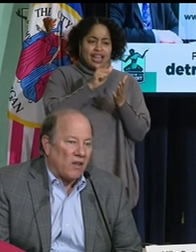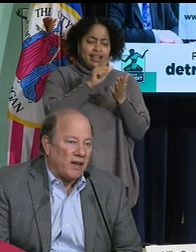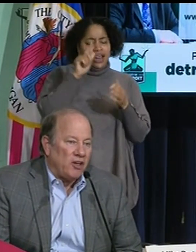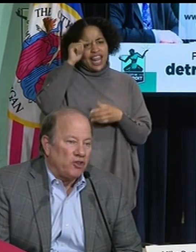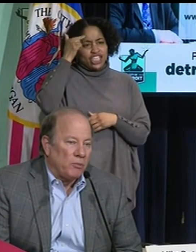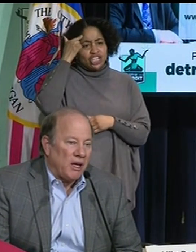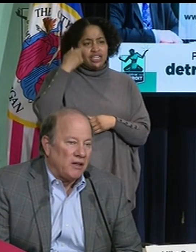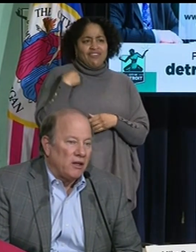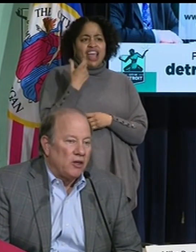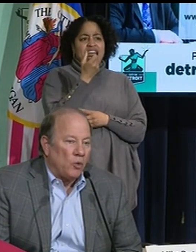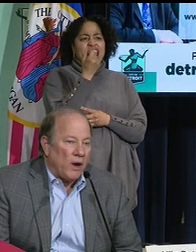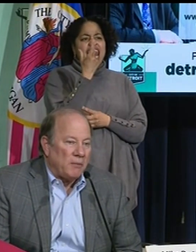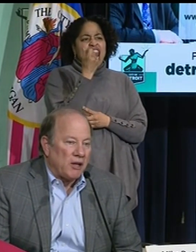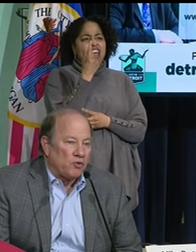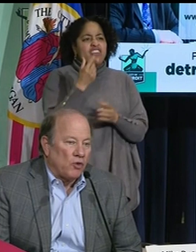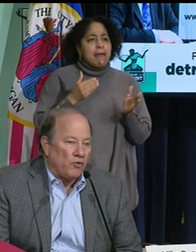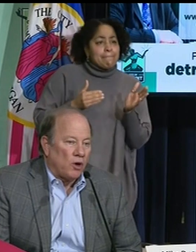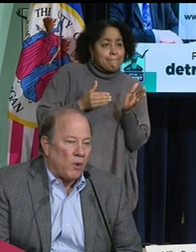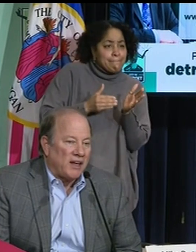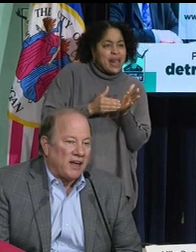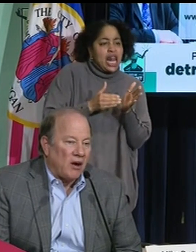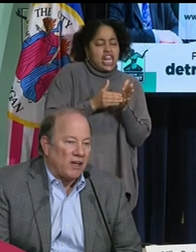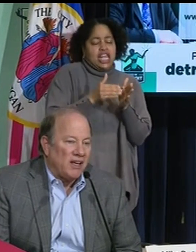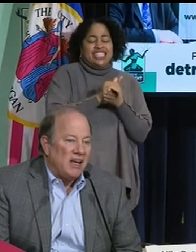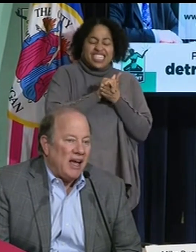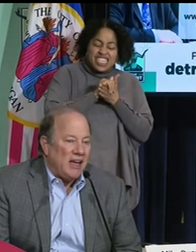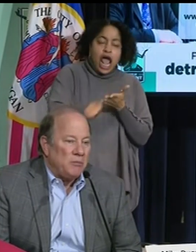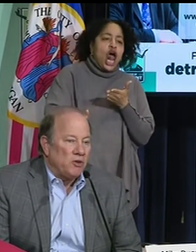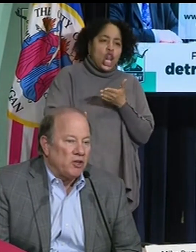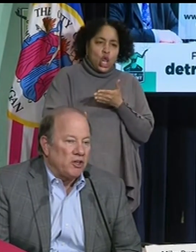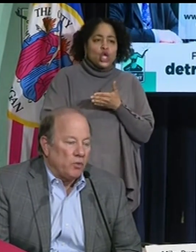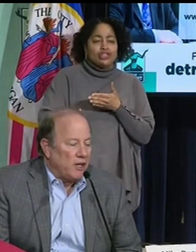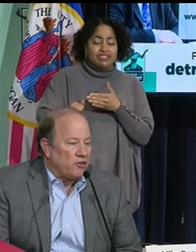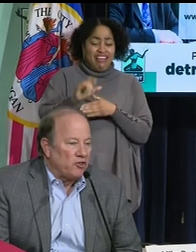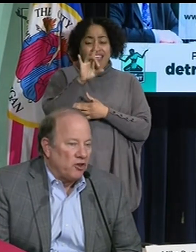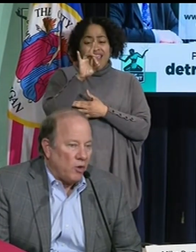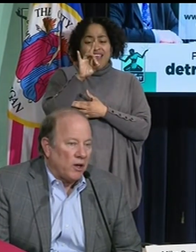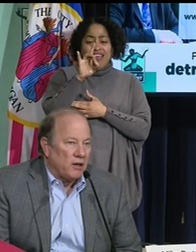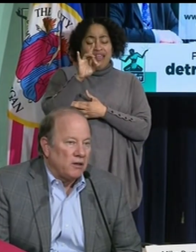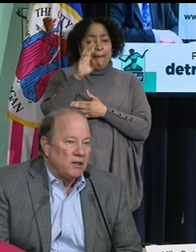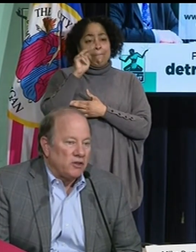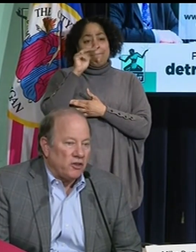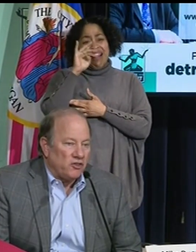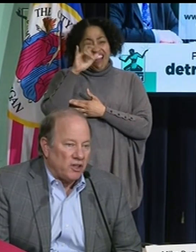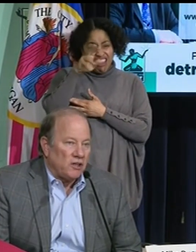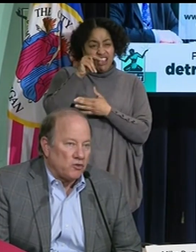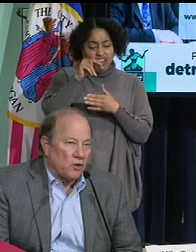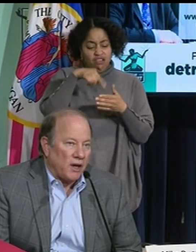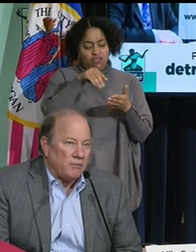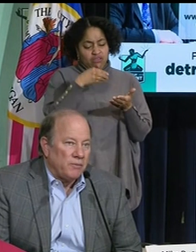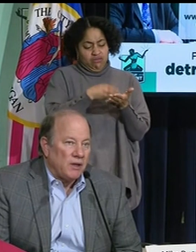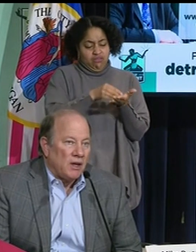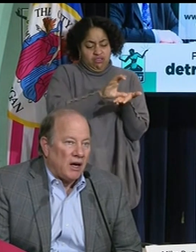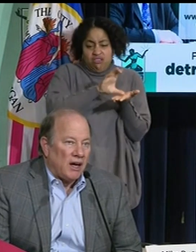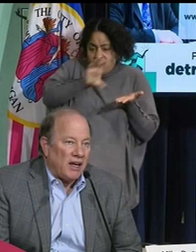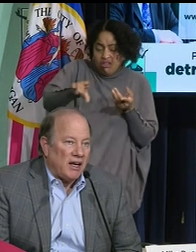million allocation made to Wayne Metro for Wayne County, $8 million of which is going to the city of